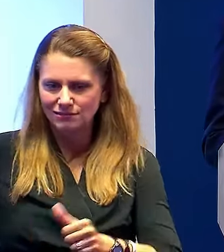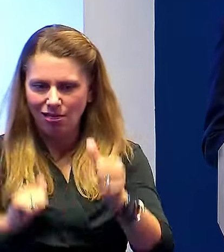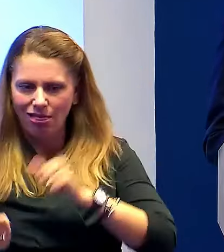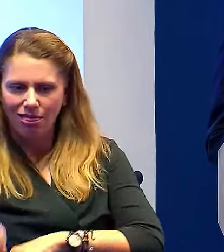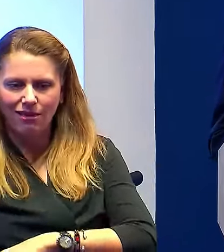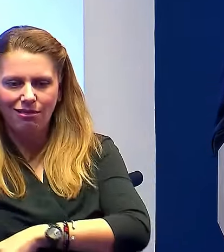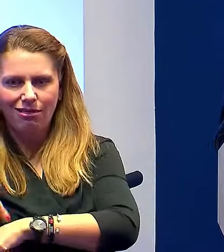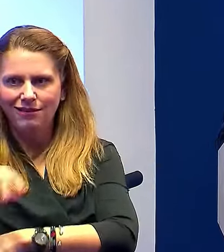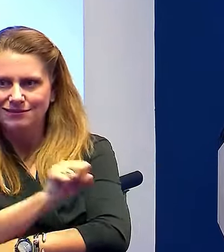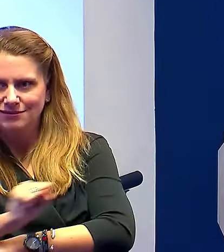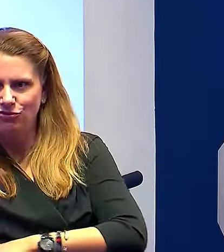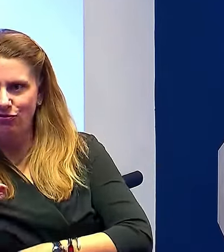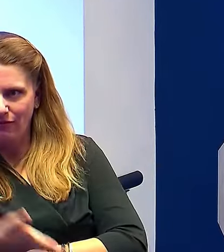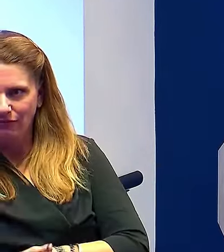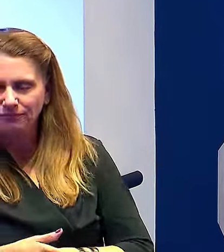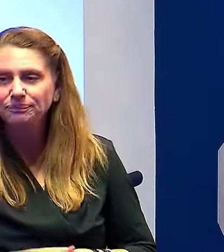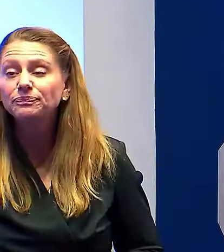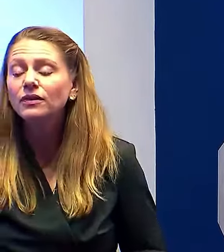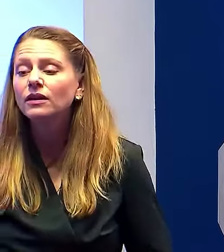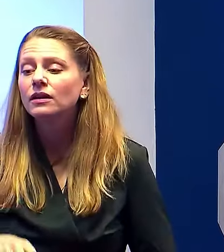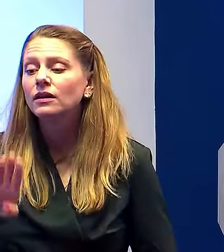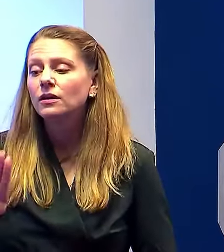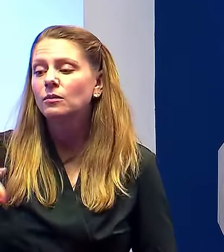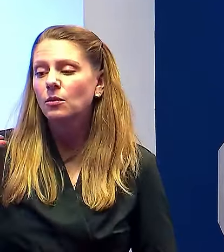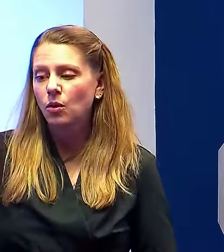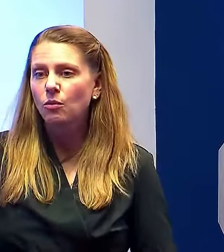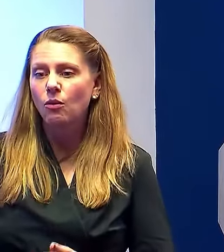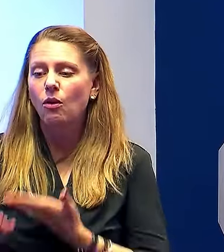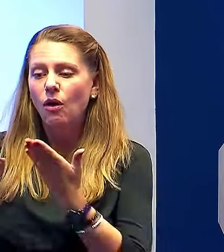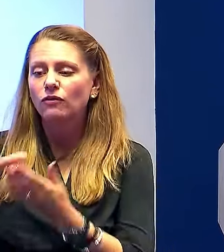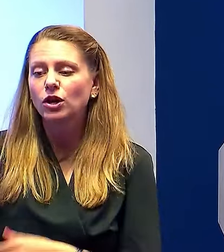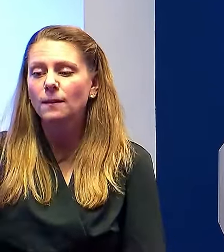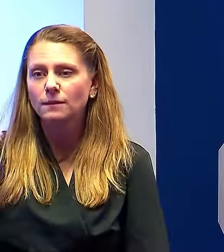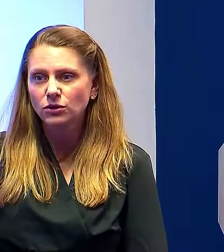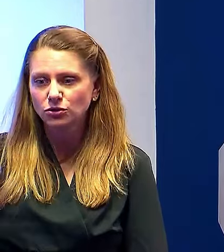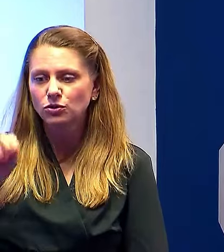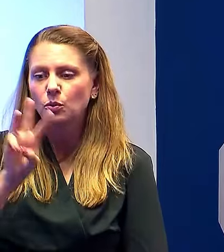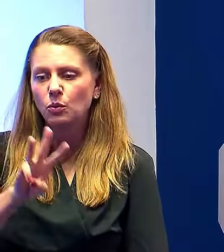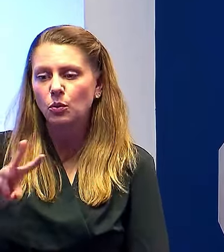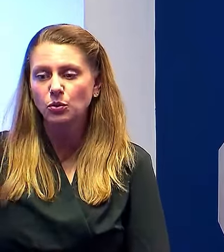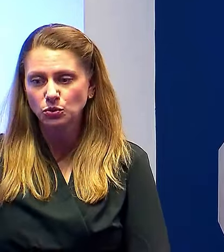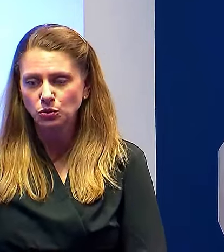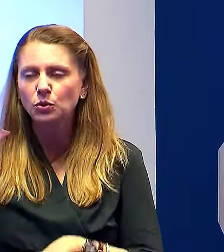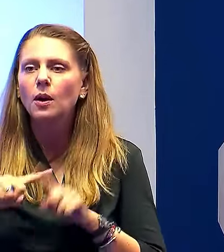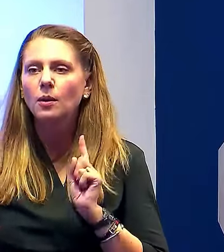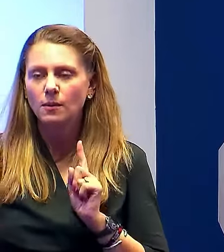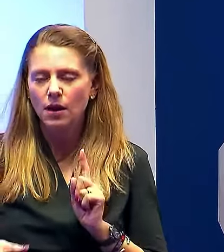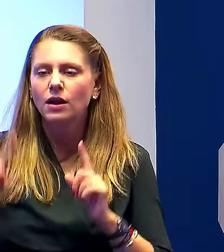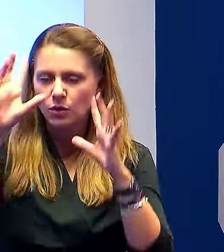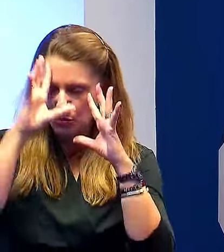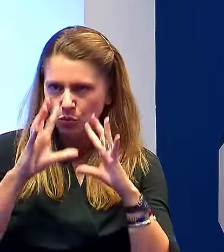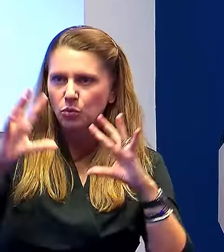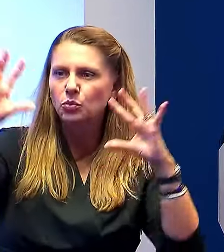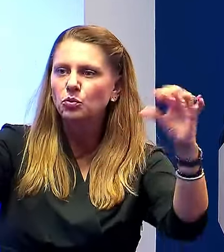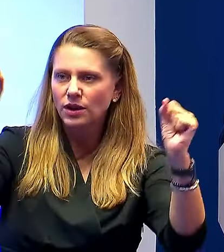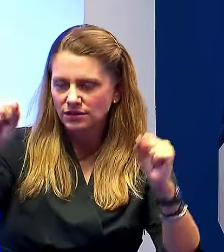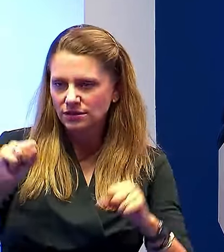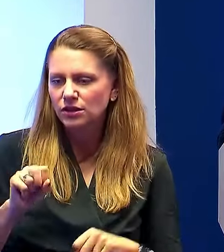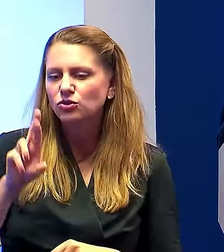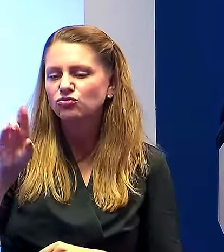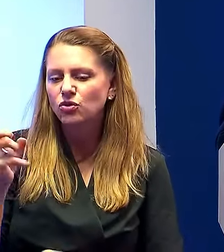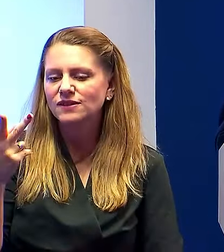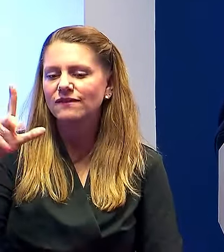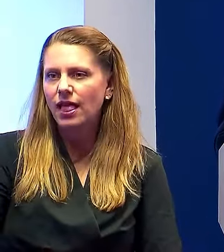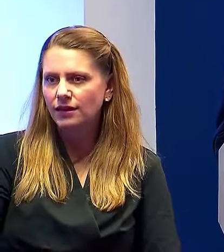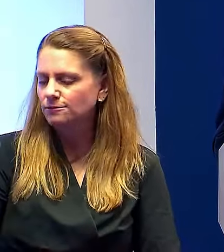Bob Hope was offered a commission during World War II, but President Franklin Delano Roosevelt intervened, realizing he had